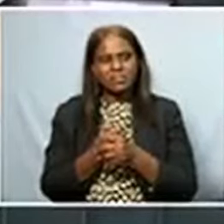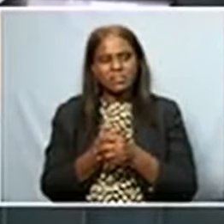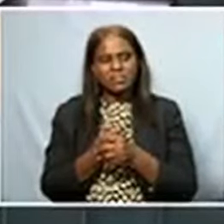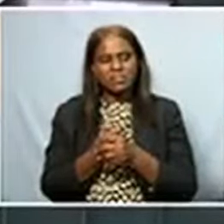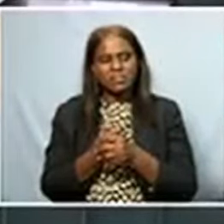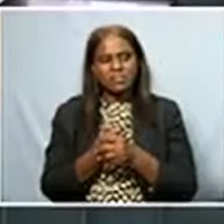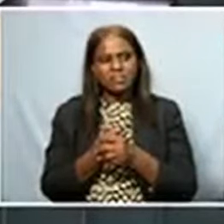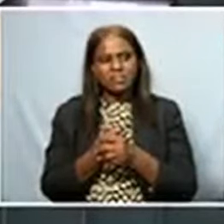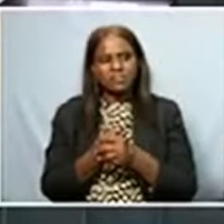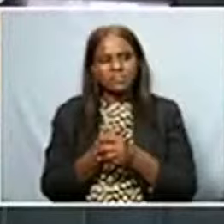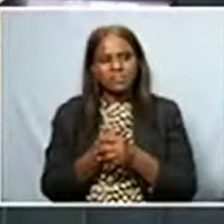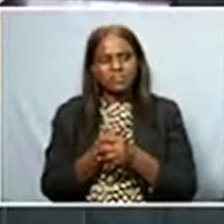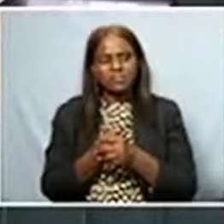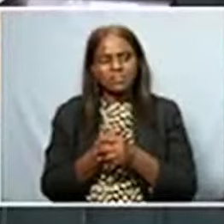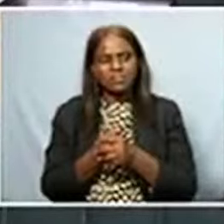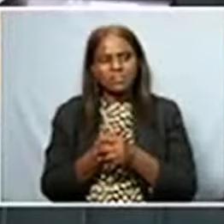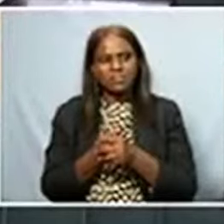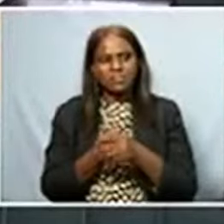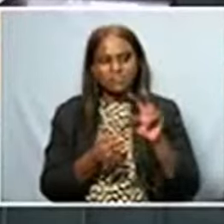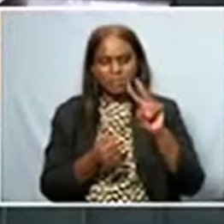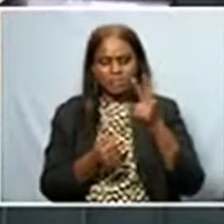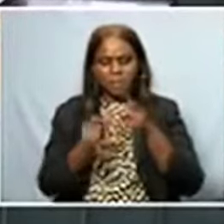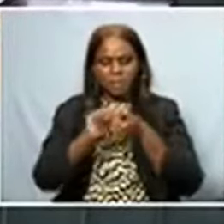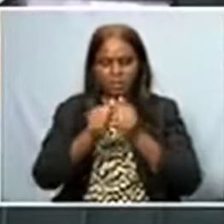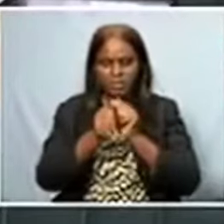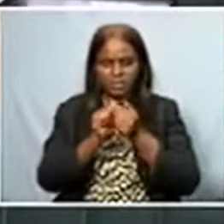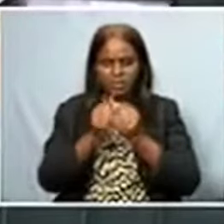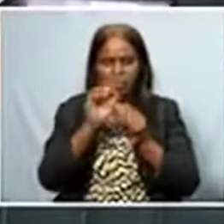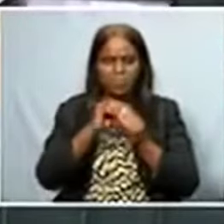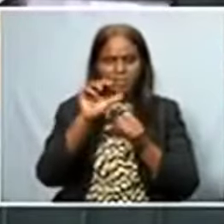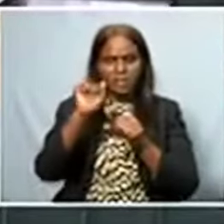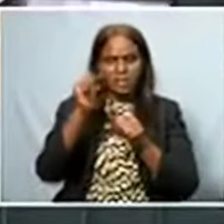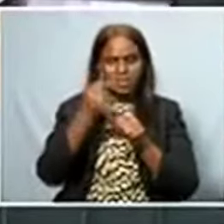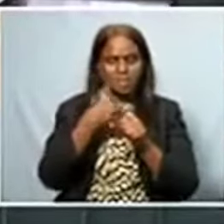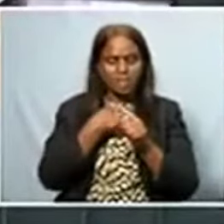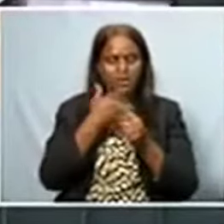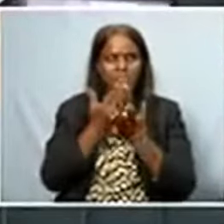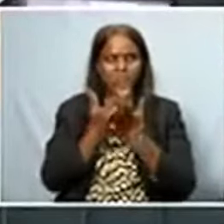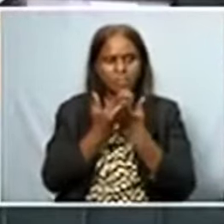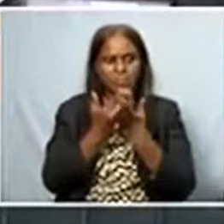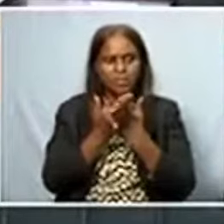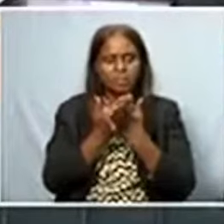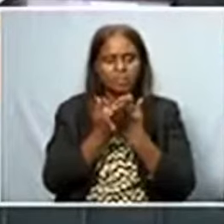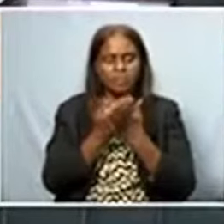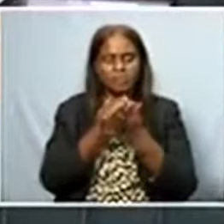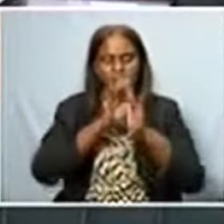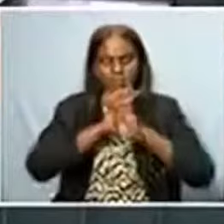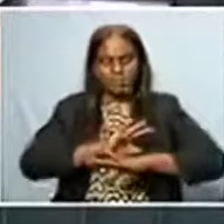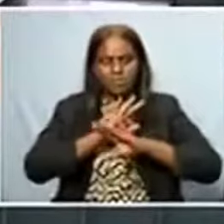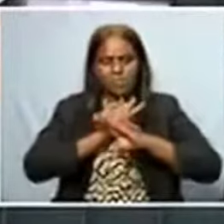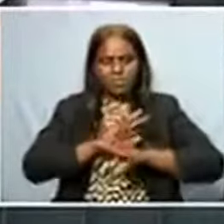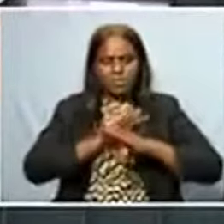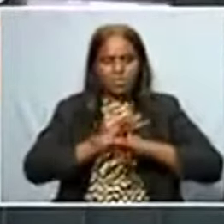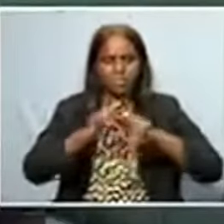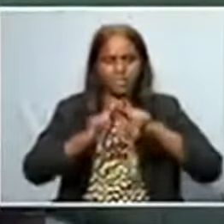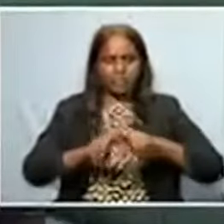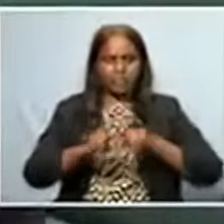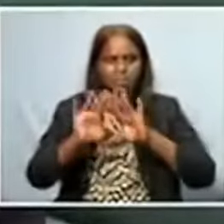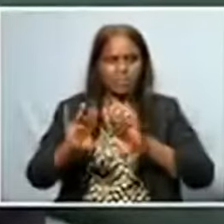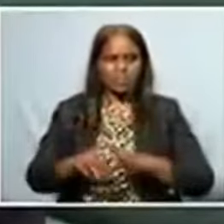Second amendment on Order General has not been moved, but it has been circulated. Order, may you take your